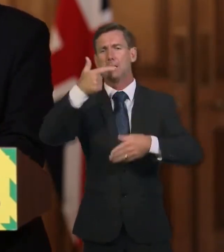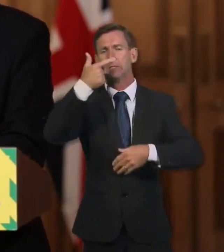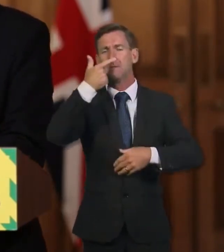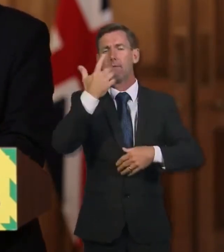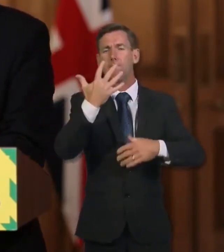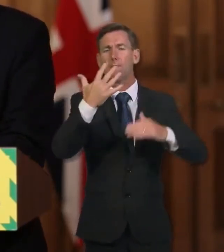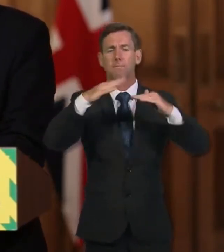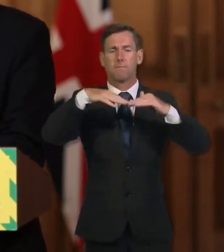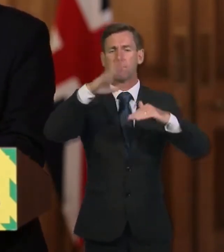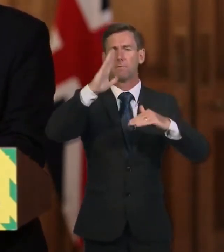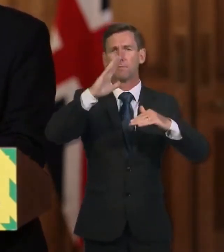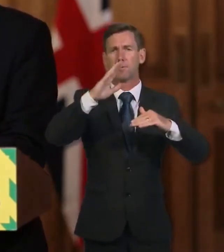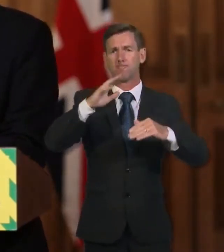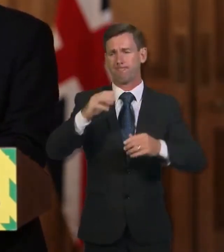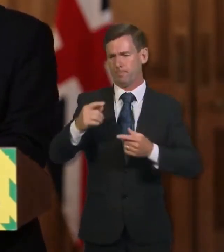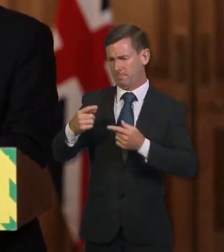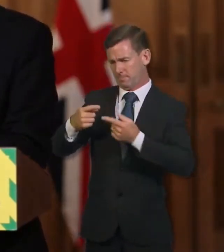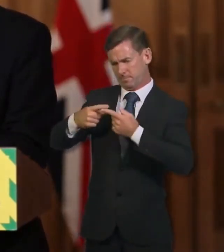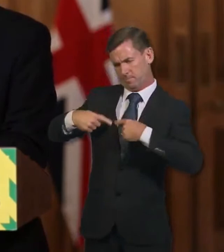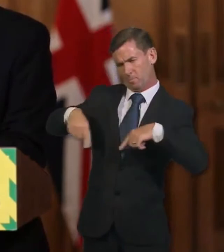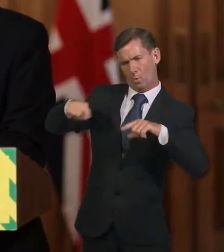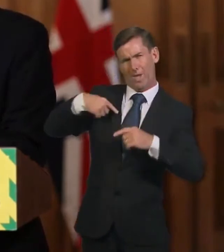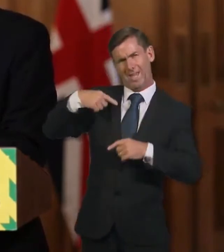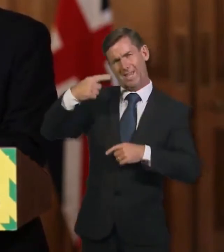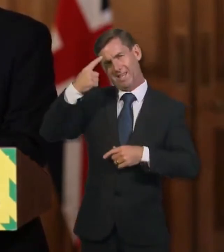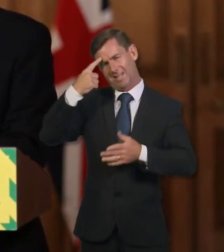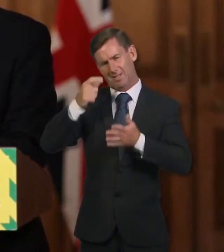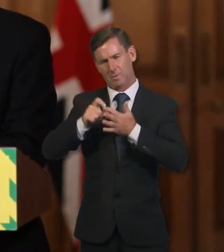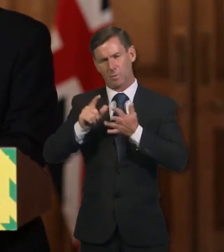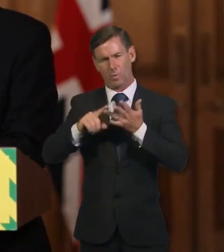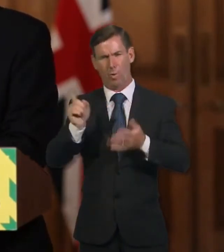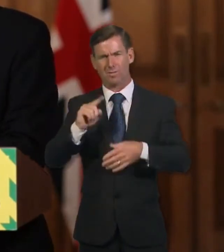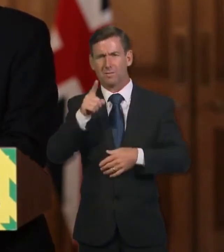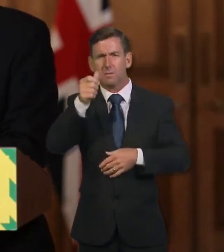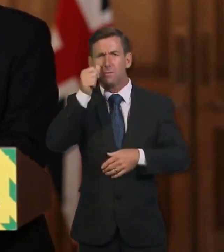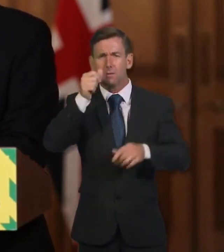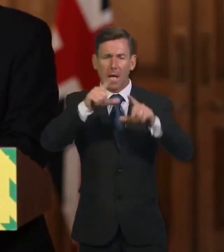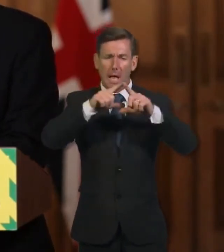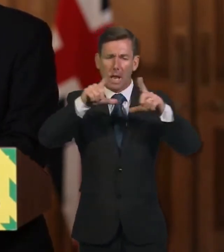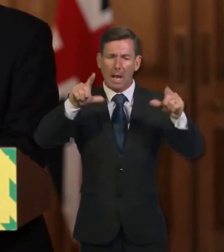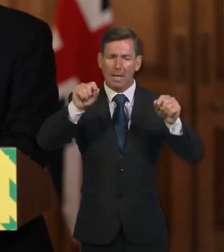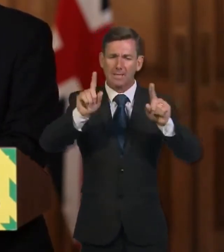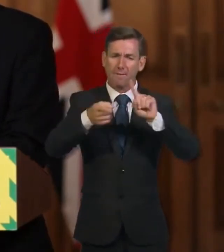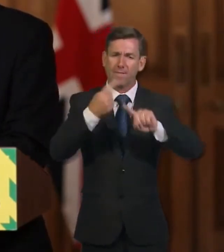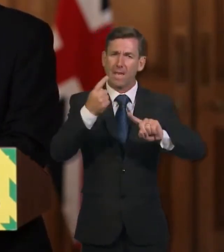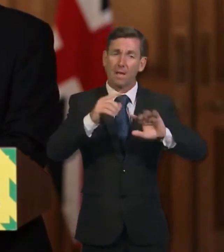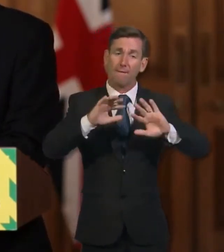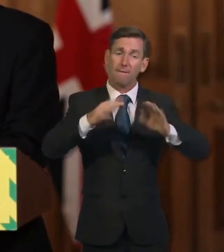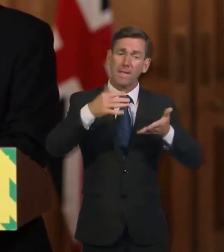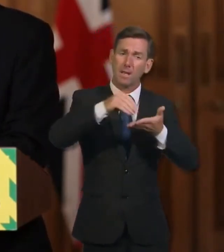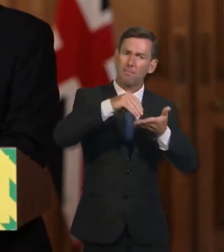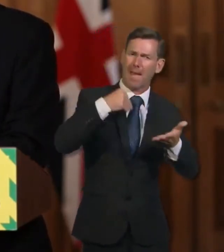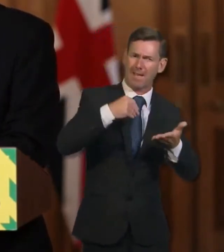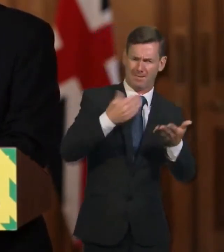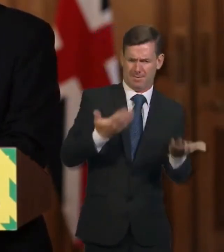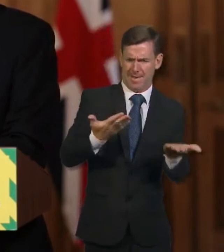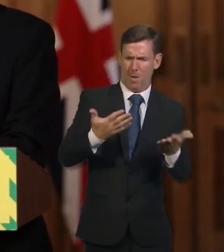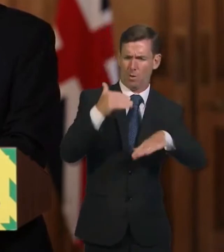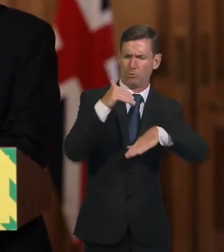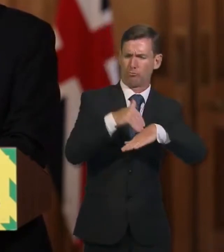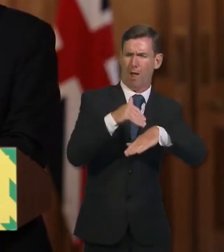consulting on decriminalising the licence fee, and of course decisions like this will have an impact on that, and we'll be announcing the outcome